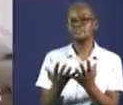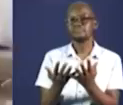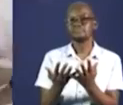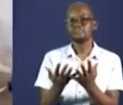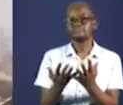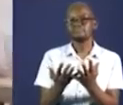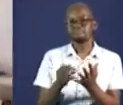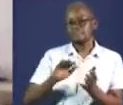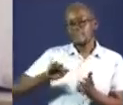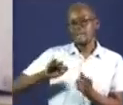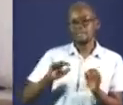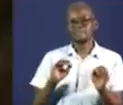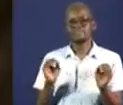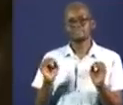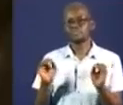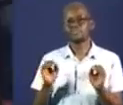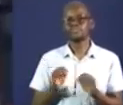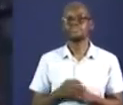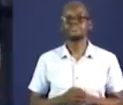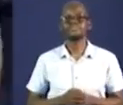global and no one has been spared.